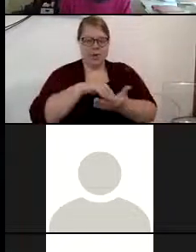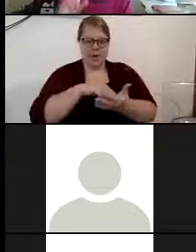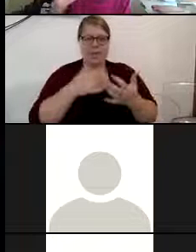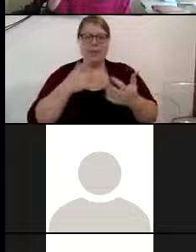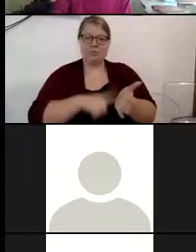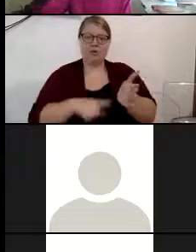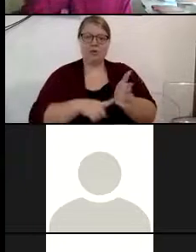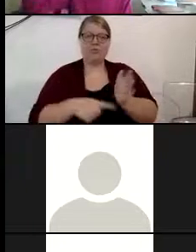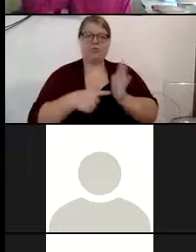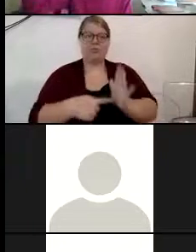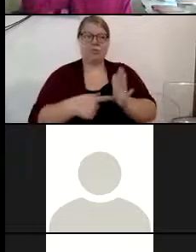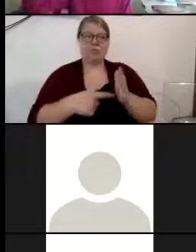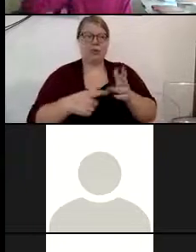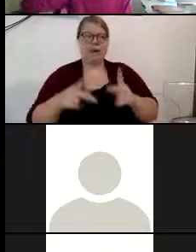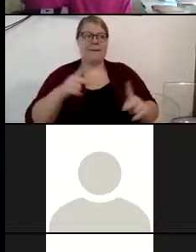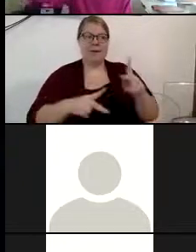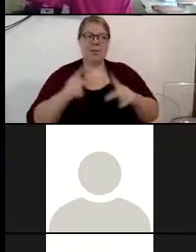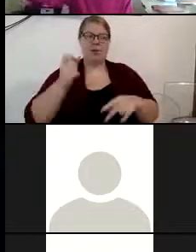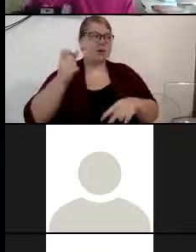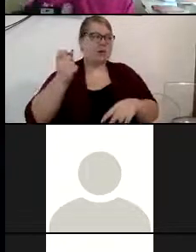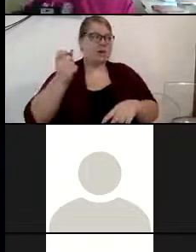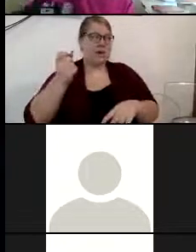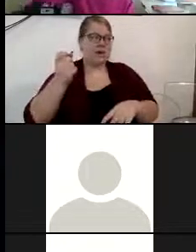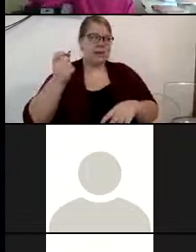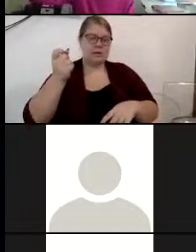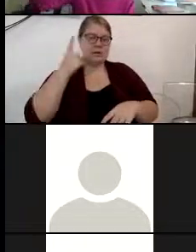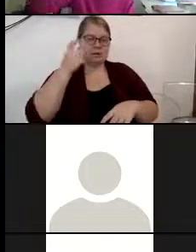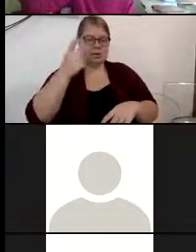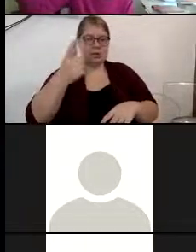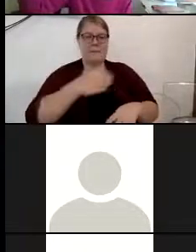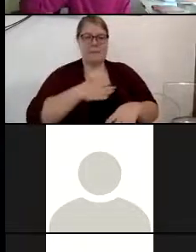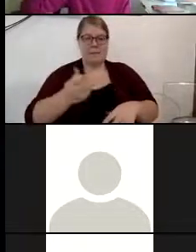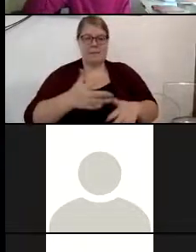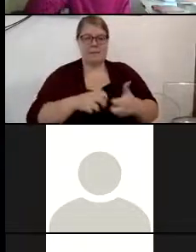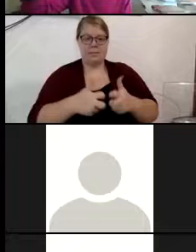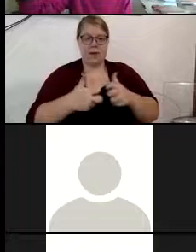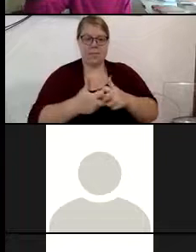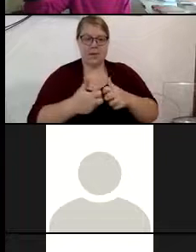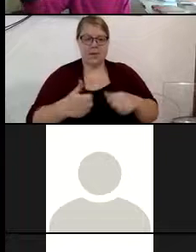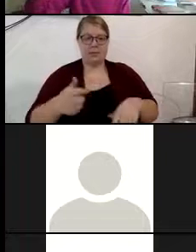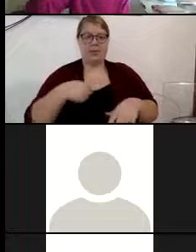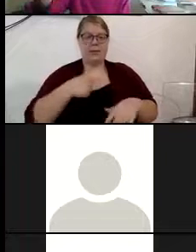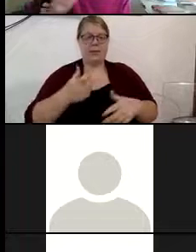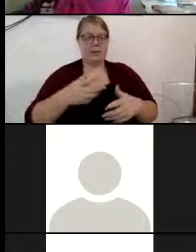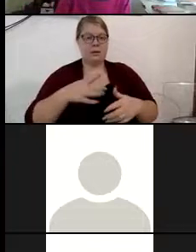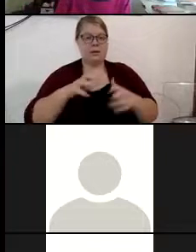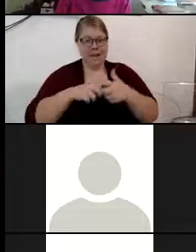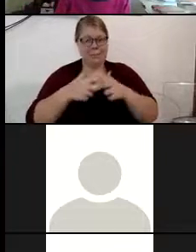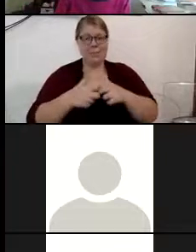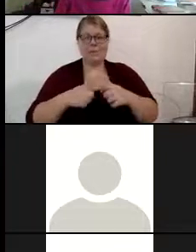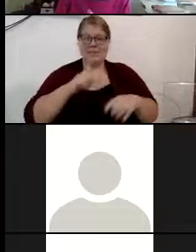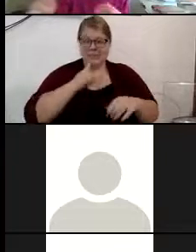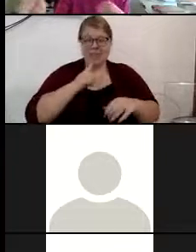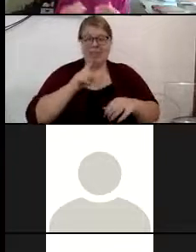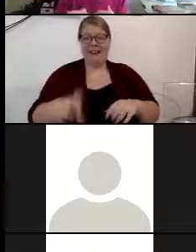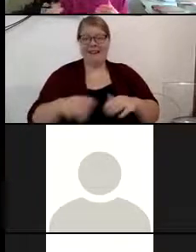individuals understand that my gambling problem is so severe, I really need an abstinence-based